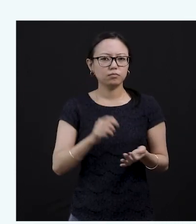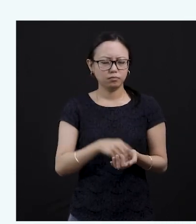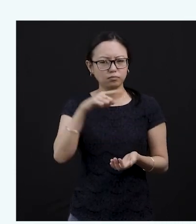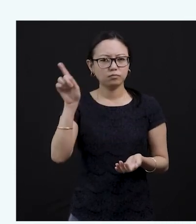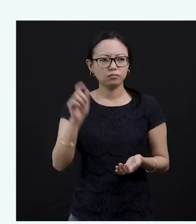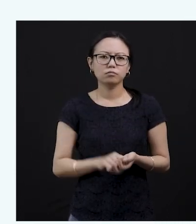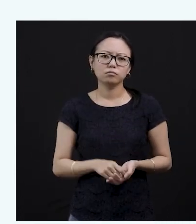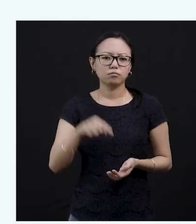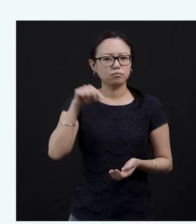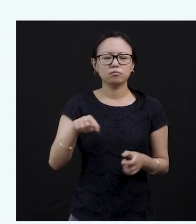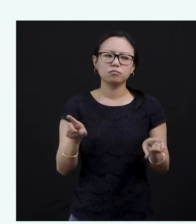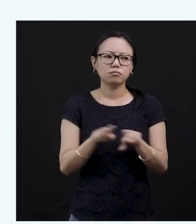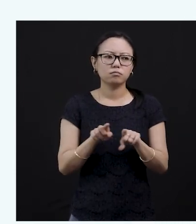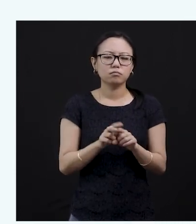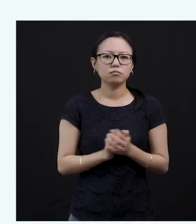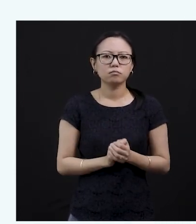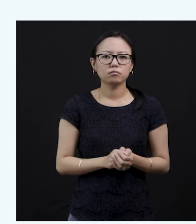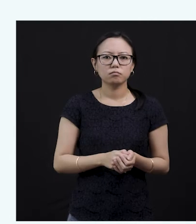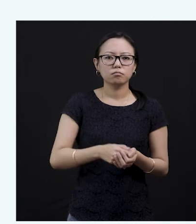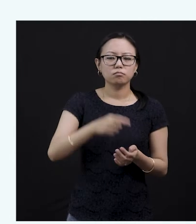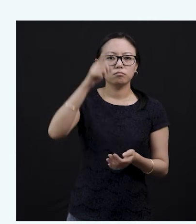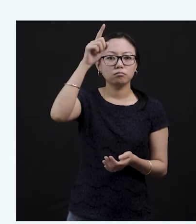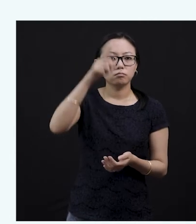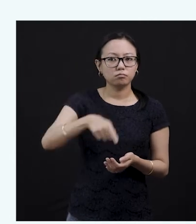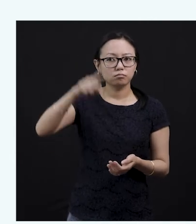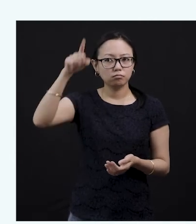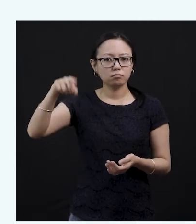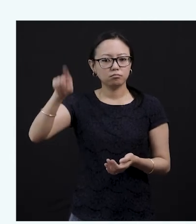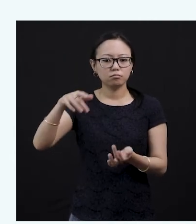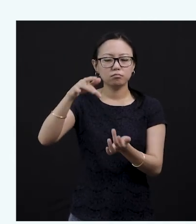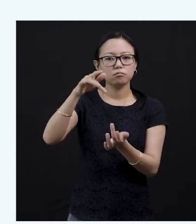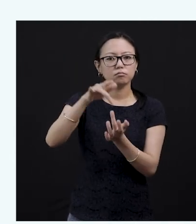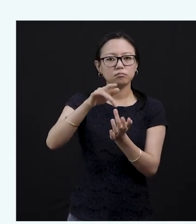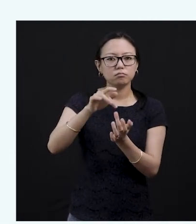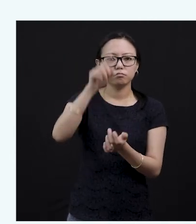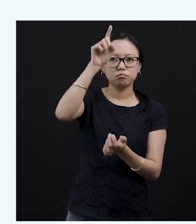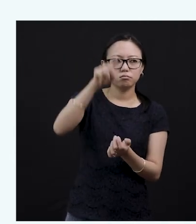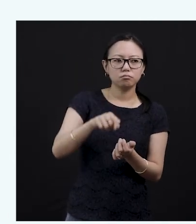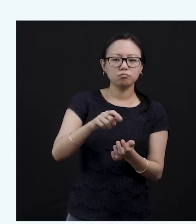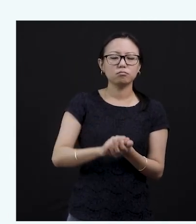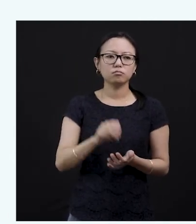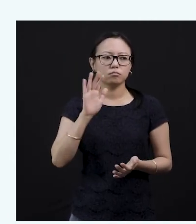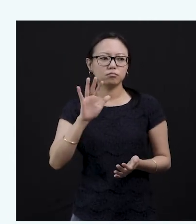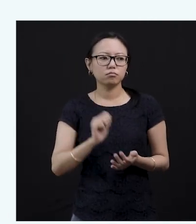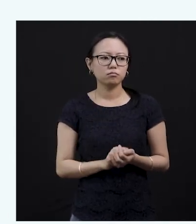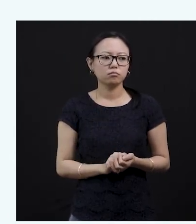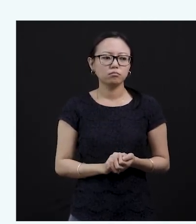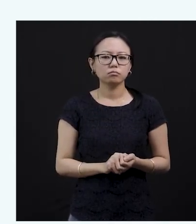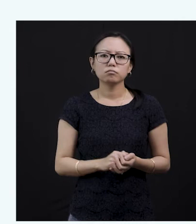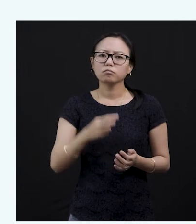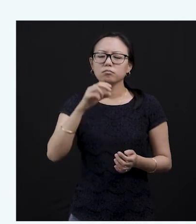divides it. Okay, you can see here, right? This line is known as the prime meridian. All right, now this